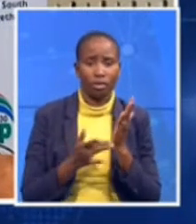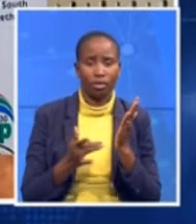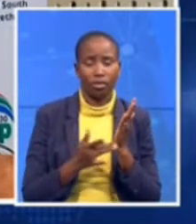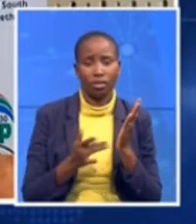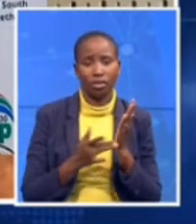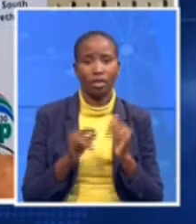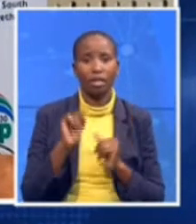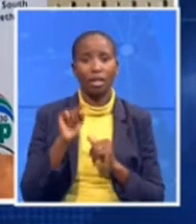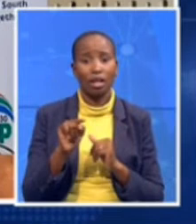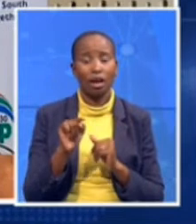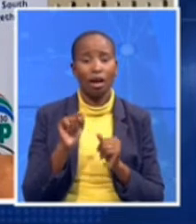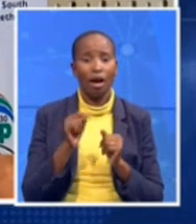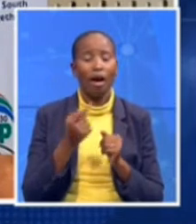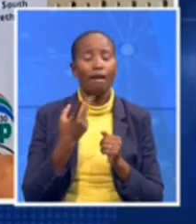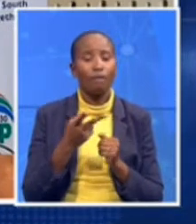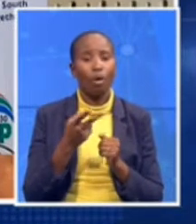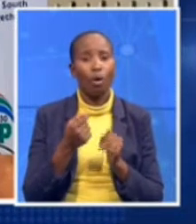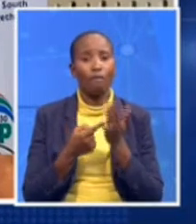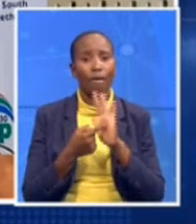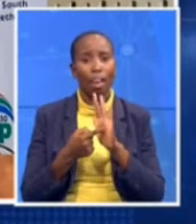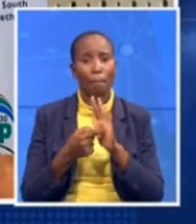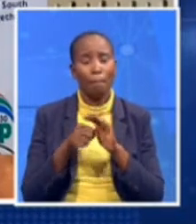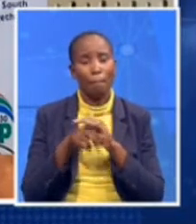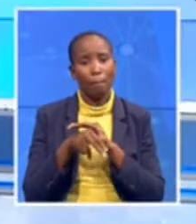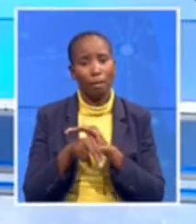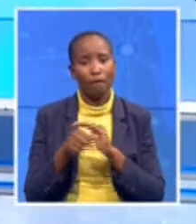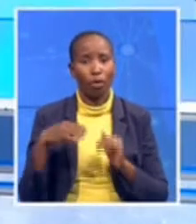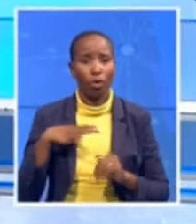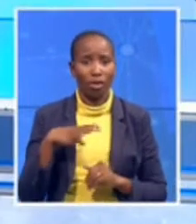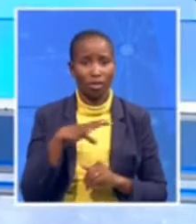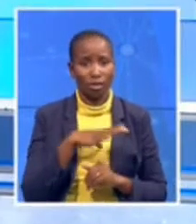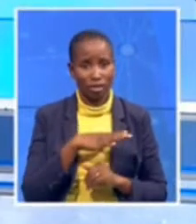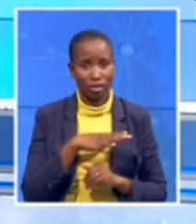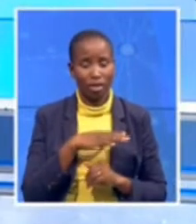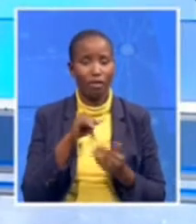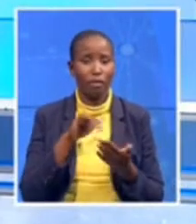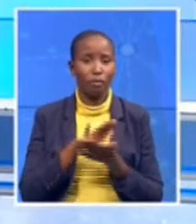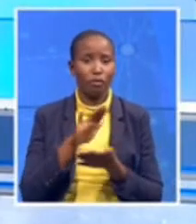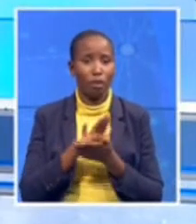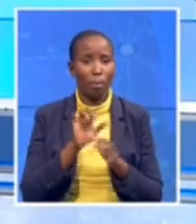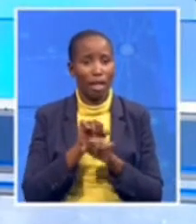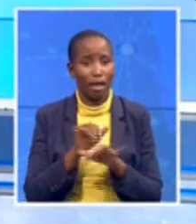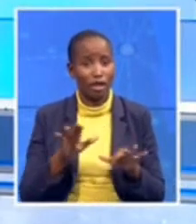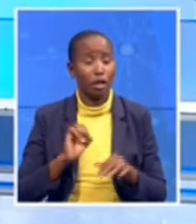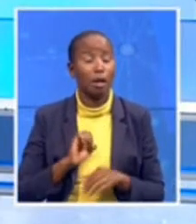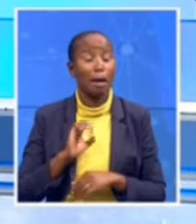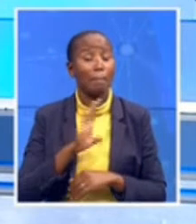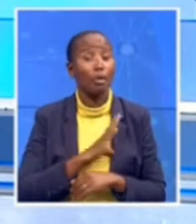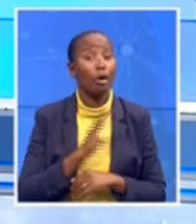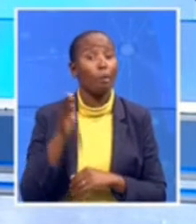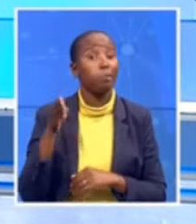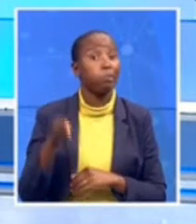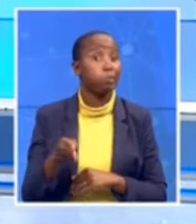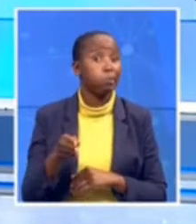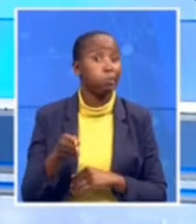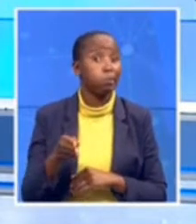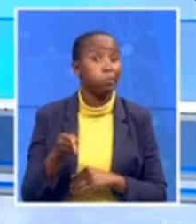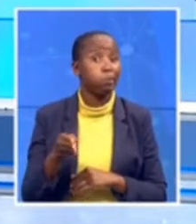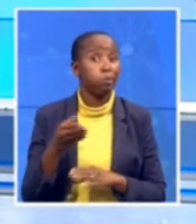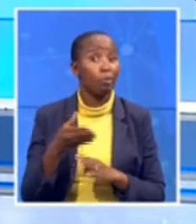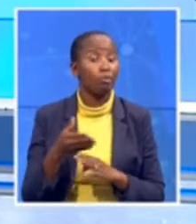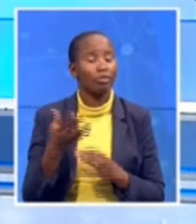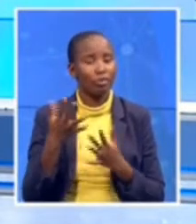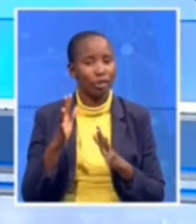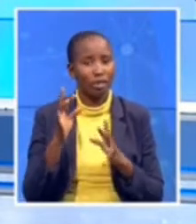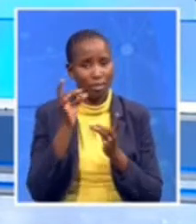Board Council and Film and Publication Board, they're jointly informing the public on the elements